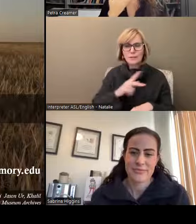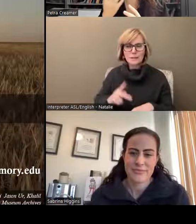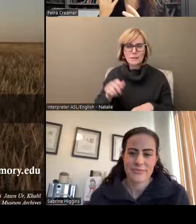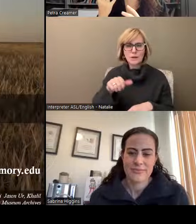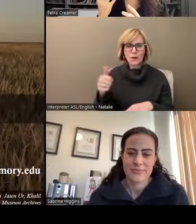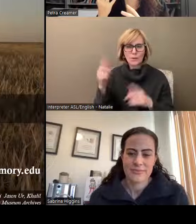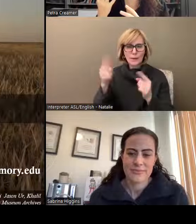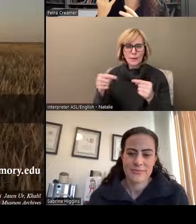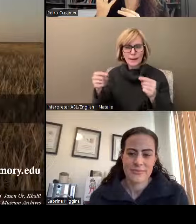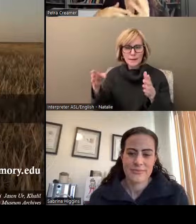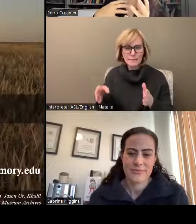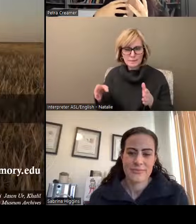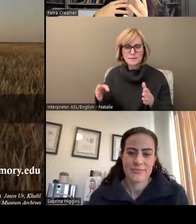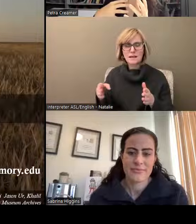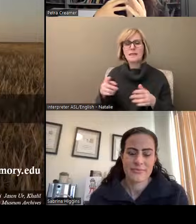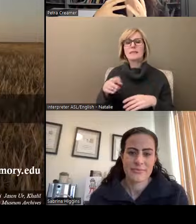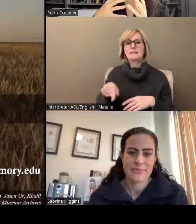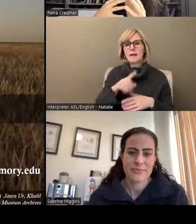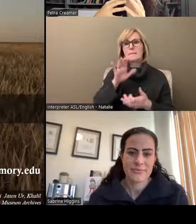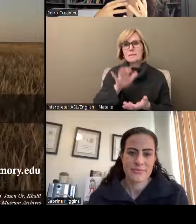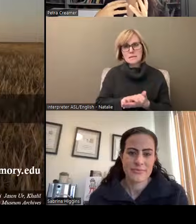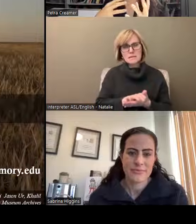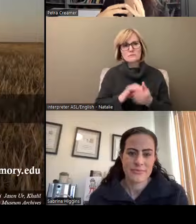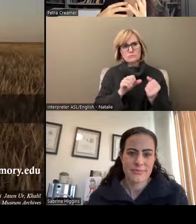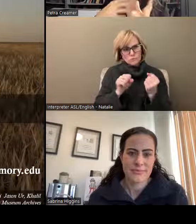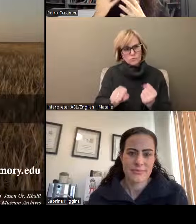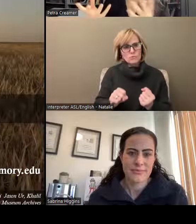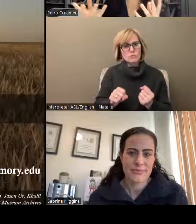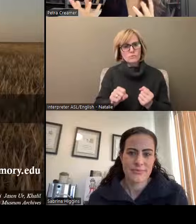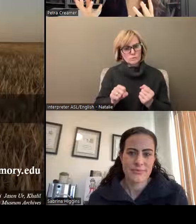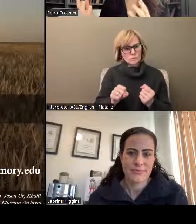they believed so